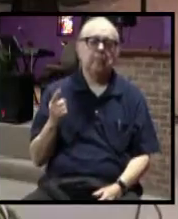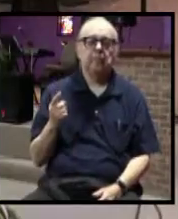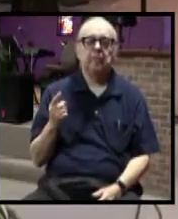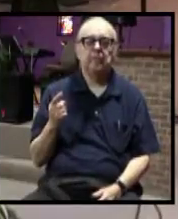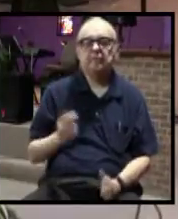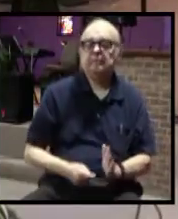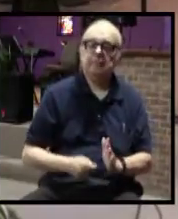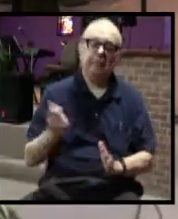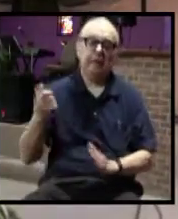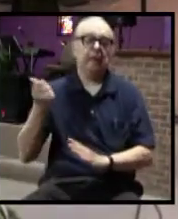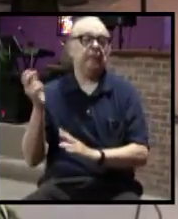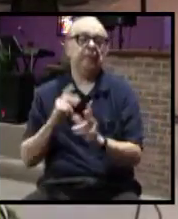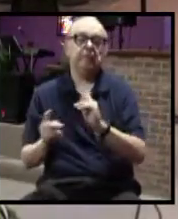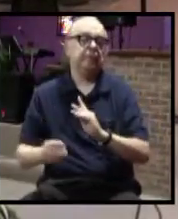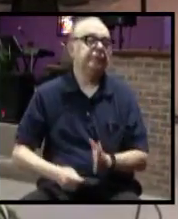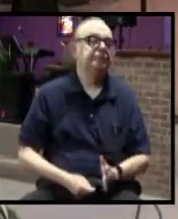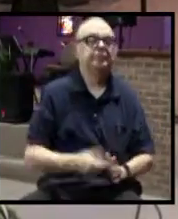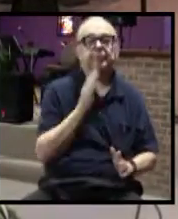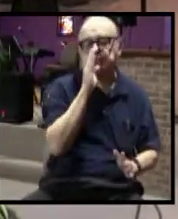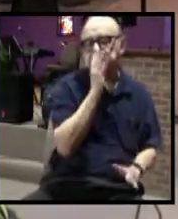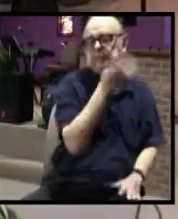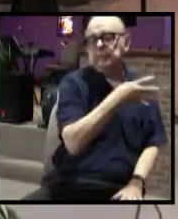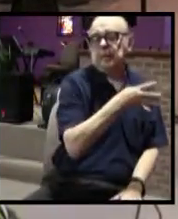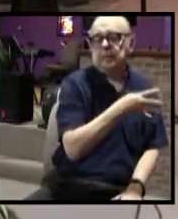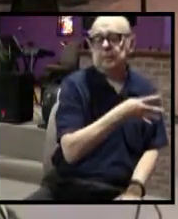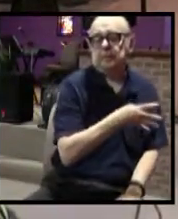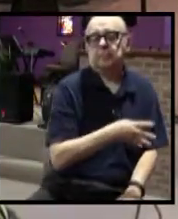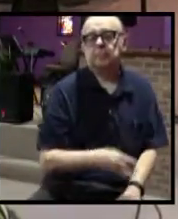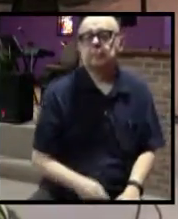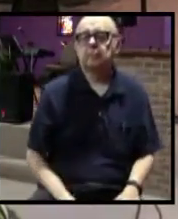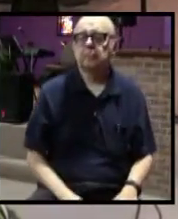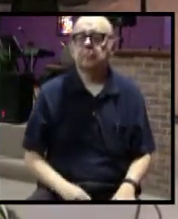He thought that they would just discard him like everybody else had.